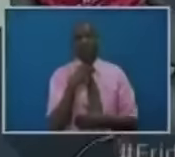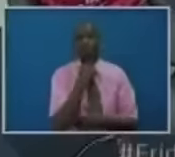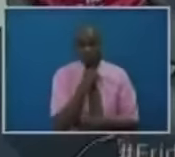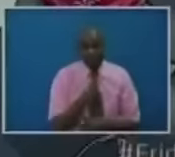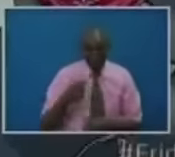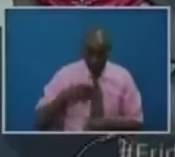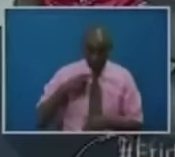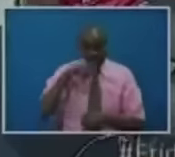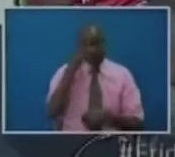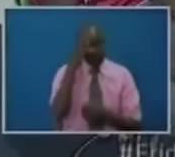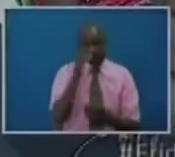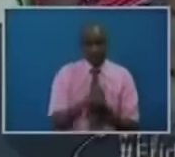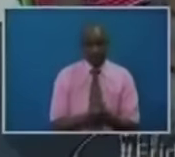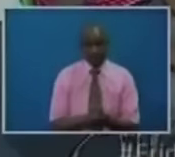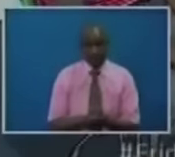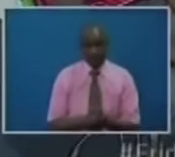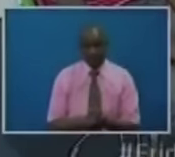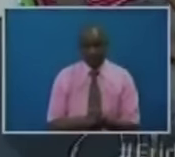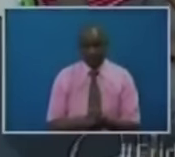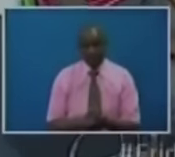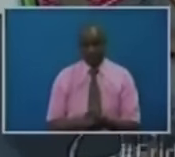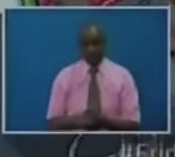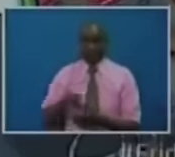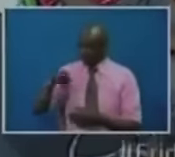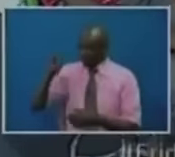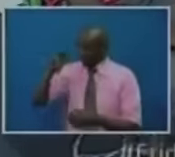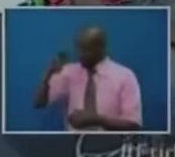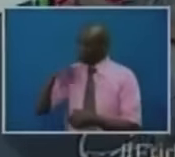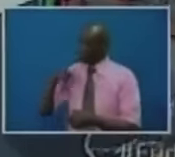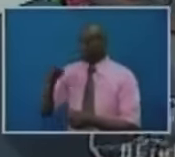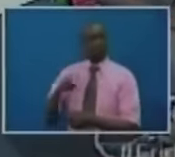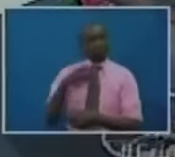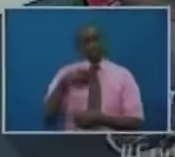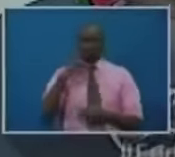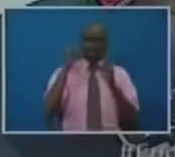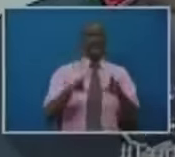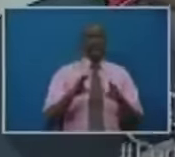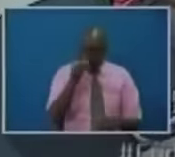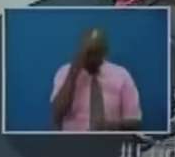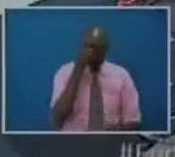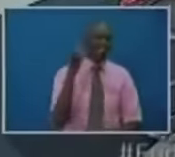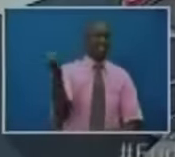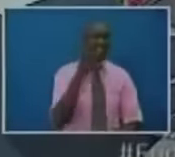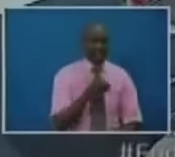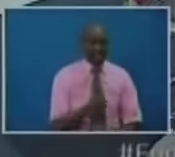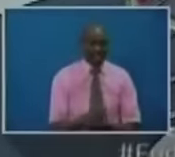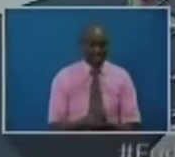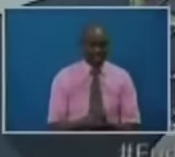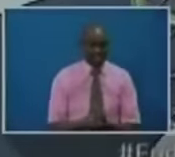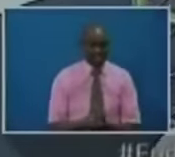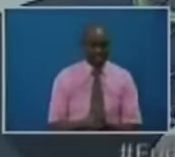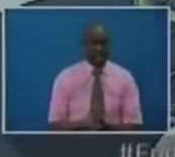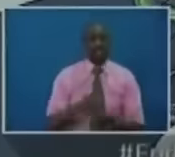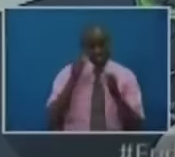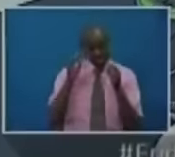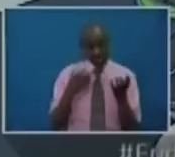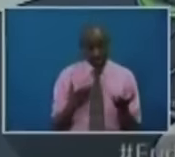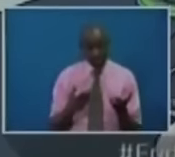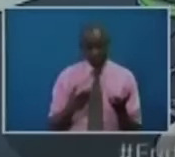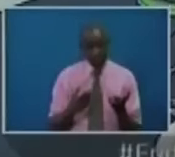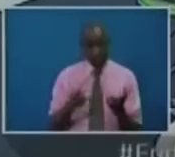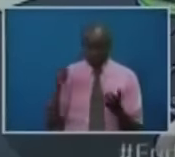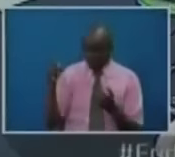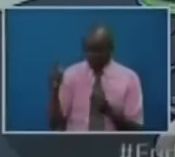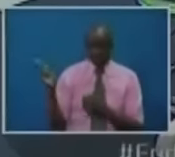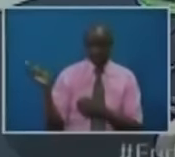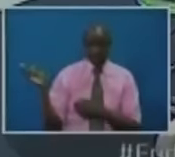to be themselves. Mm-hmm. Do you think people aren't themselves? They are not. Okay. If Joro was taught by... Jugush. Jugush